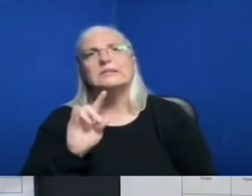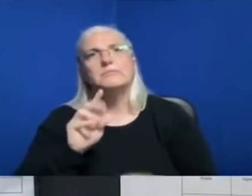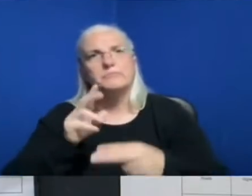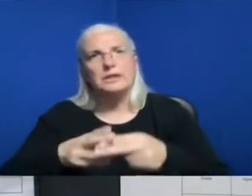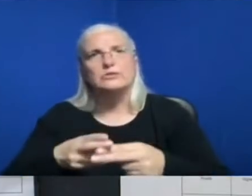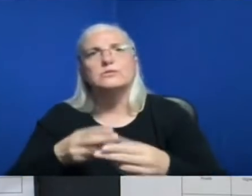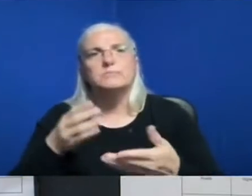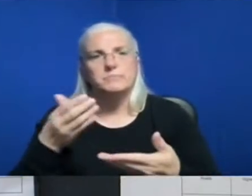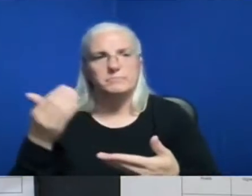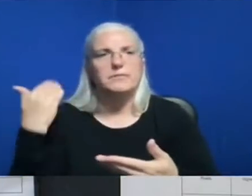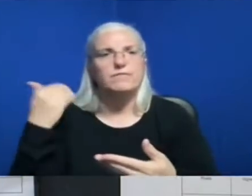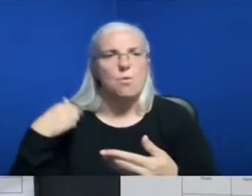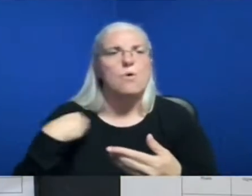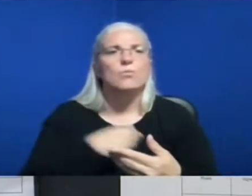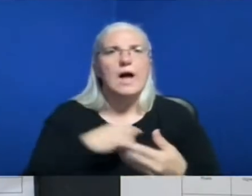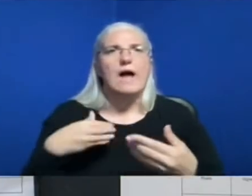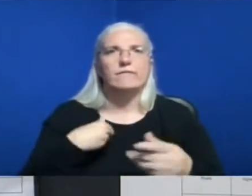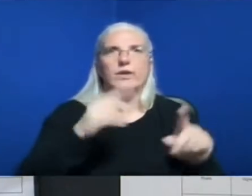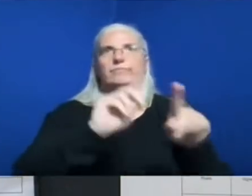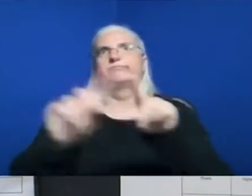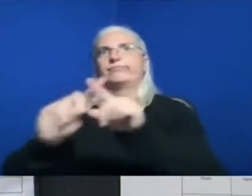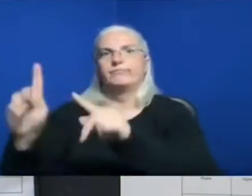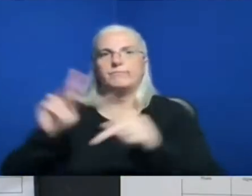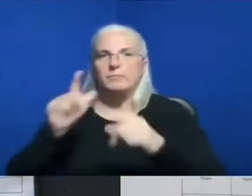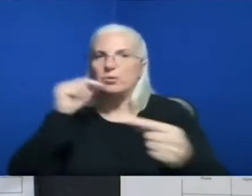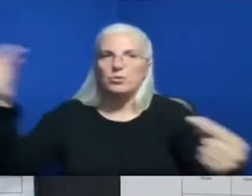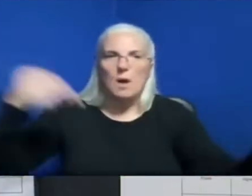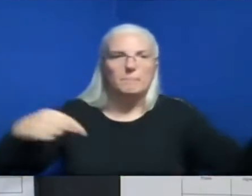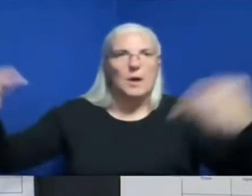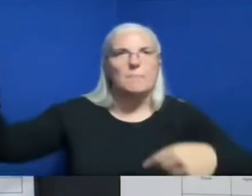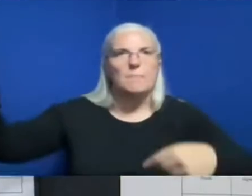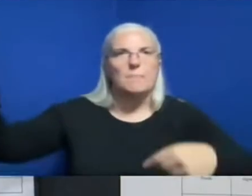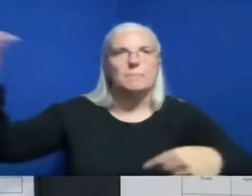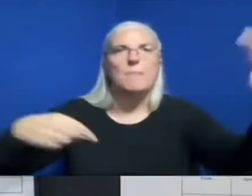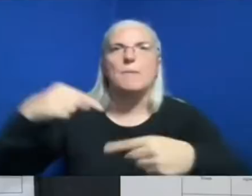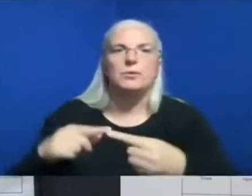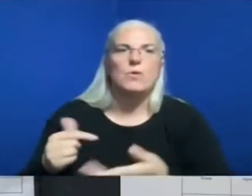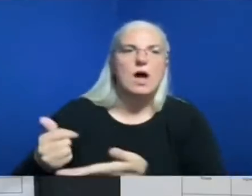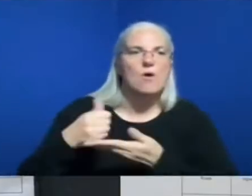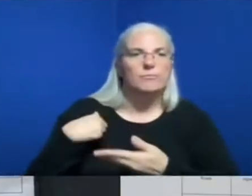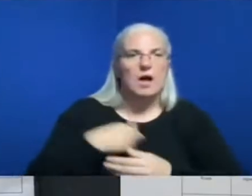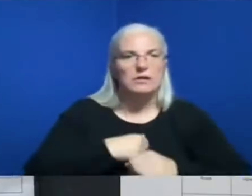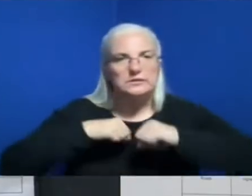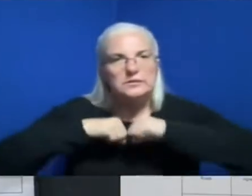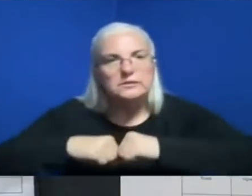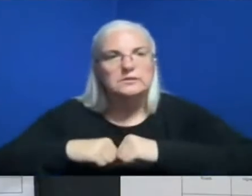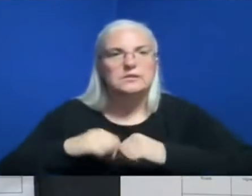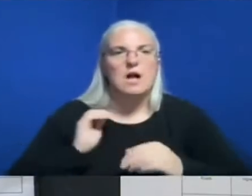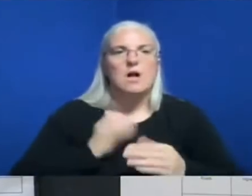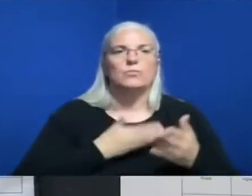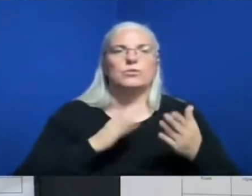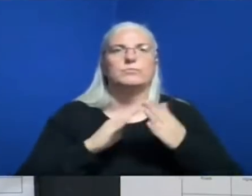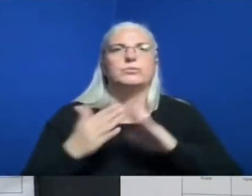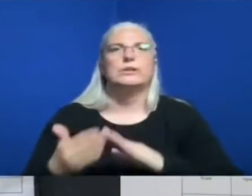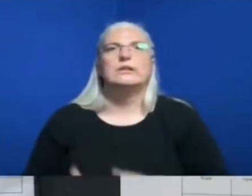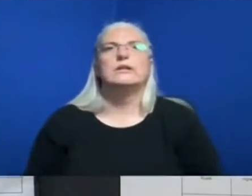us secure people's property. I want to take a quick moment to recognize one officer,